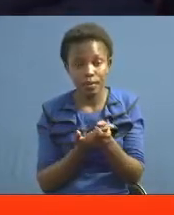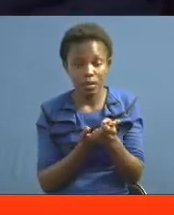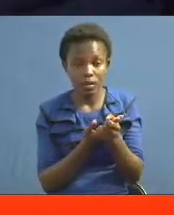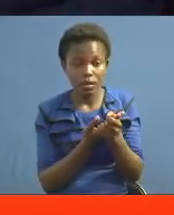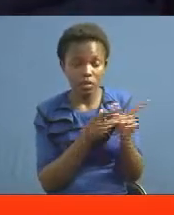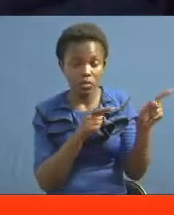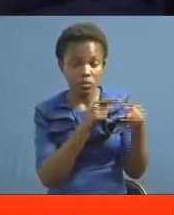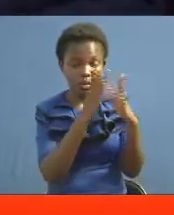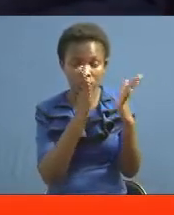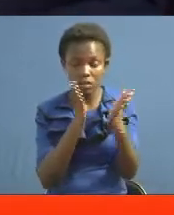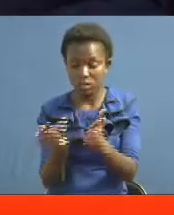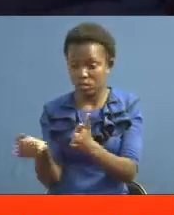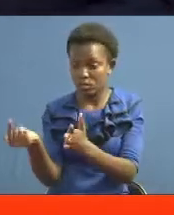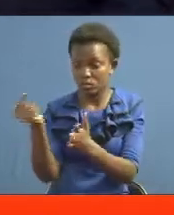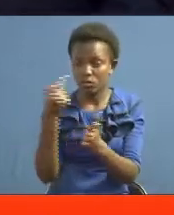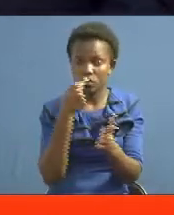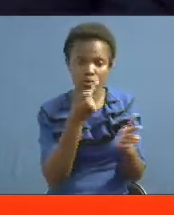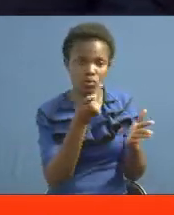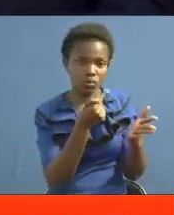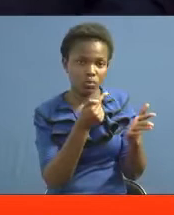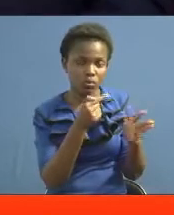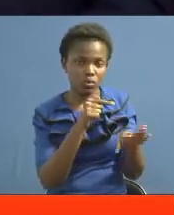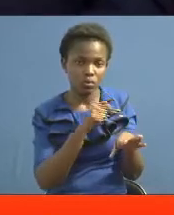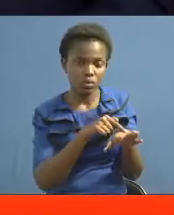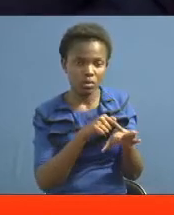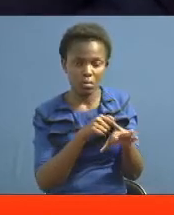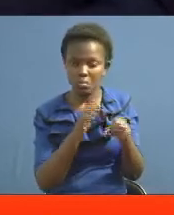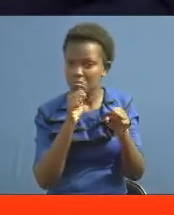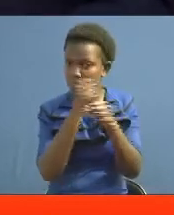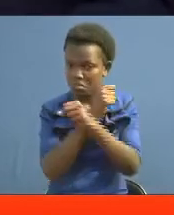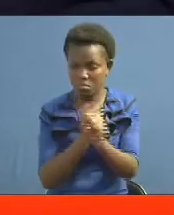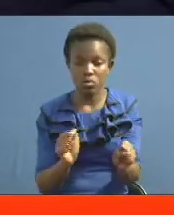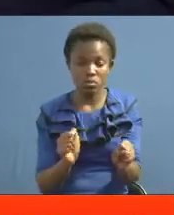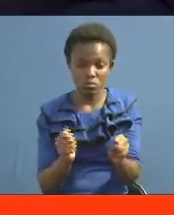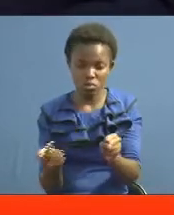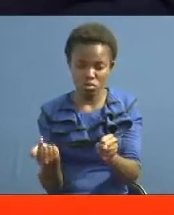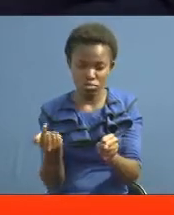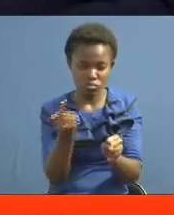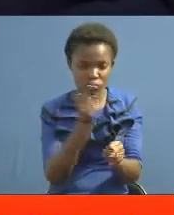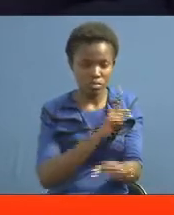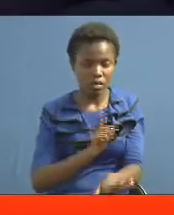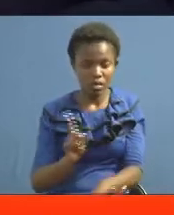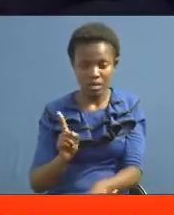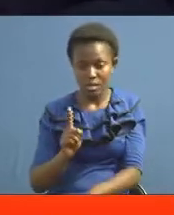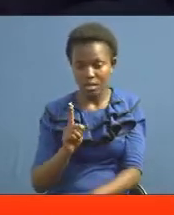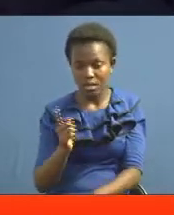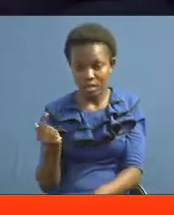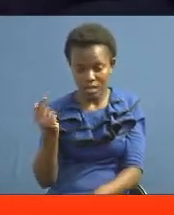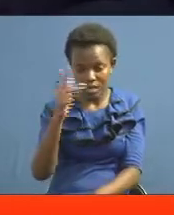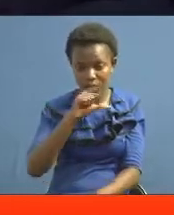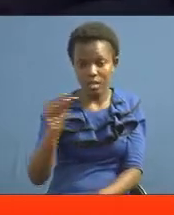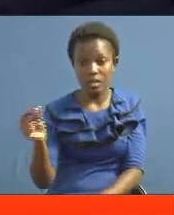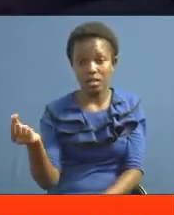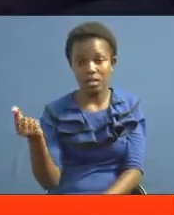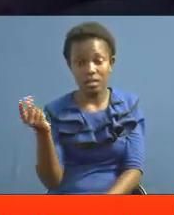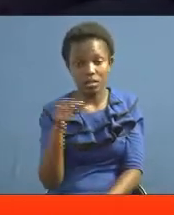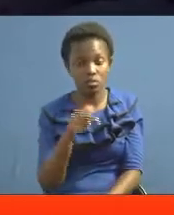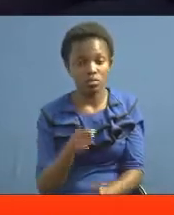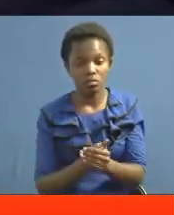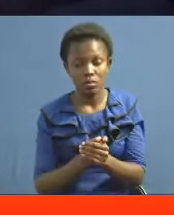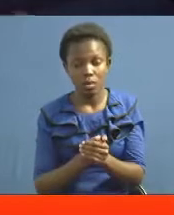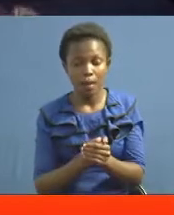tourists land. So when you cannot access Nairobi, either in and out, and especially this period when you